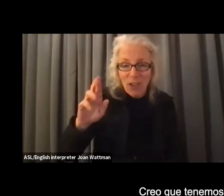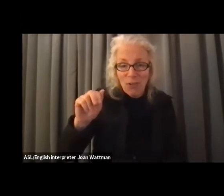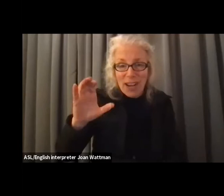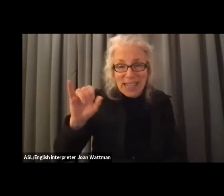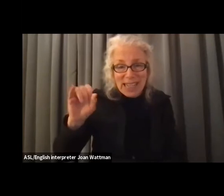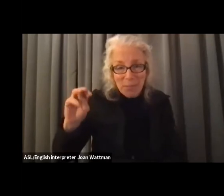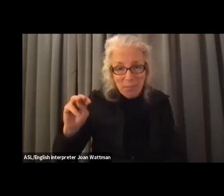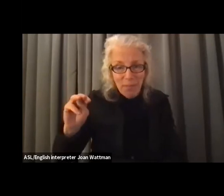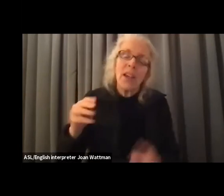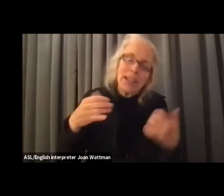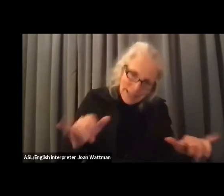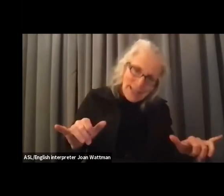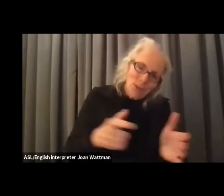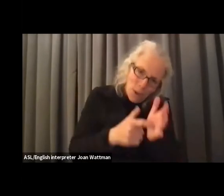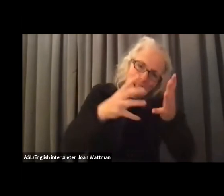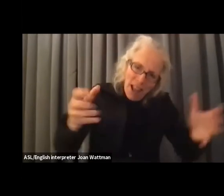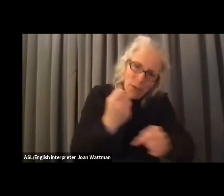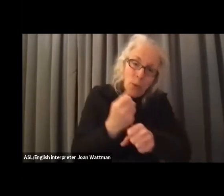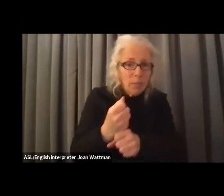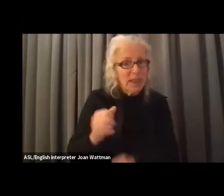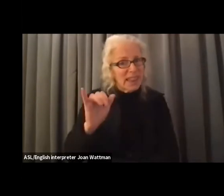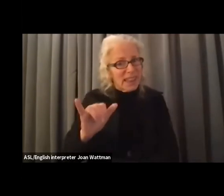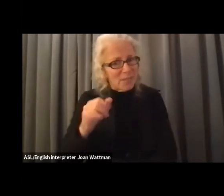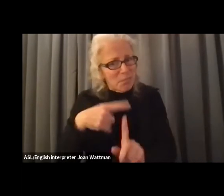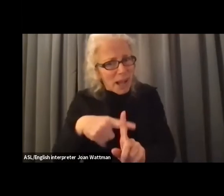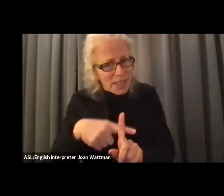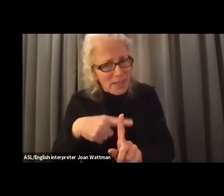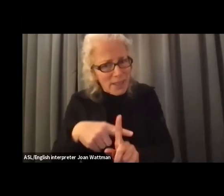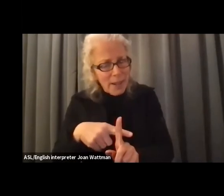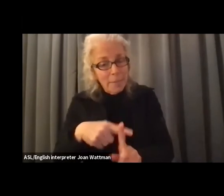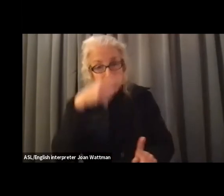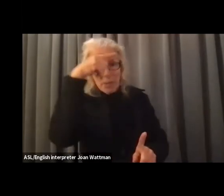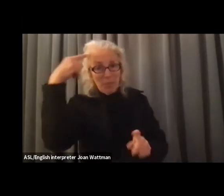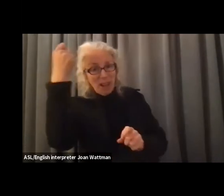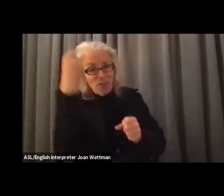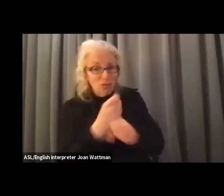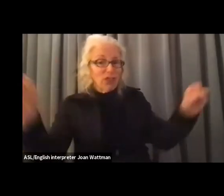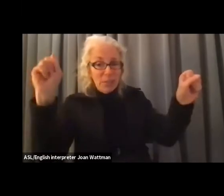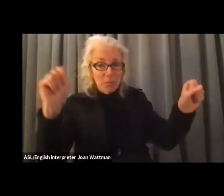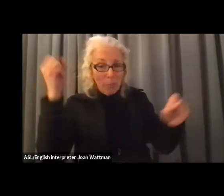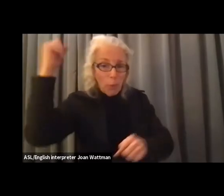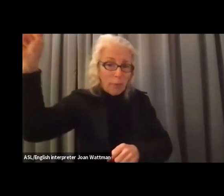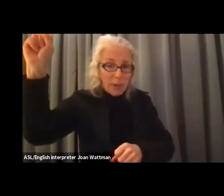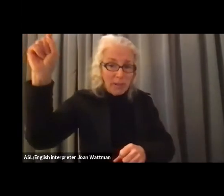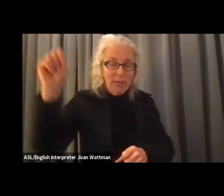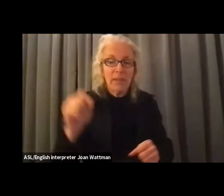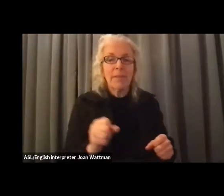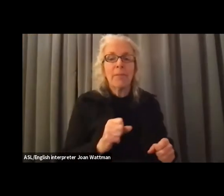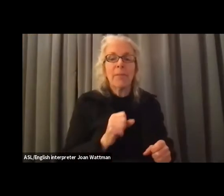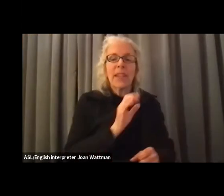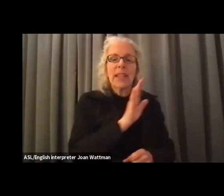optimism. What contemporary Black freedom movements in their largest and best manifestations, in